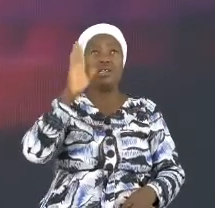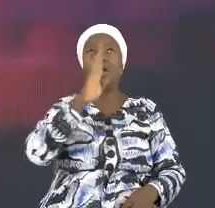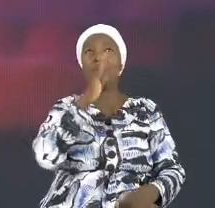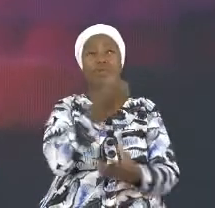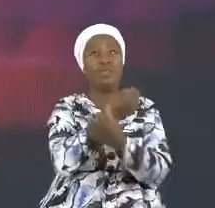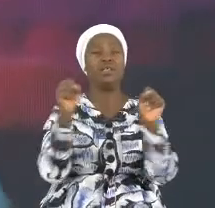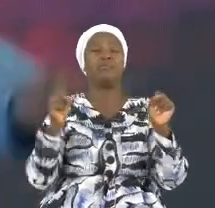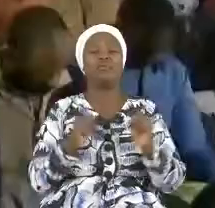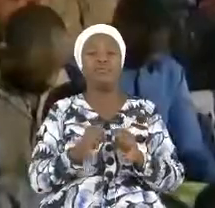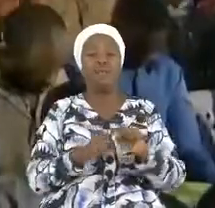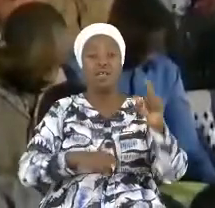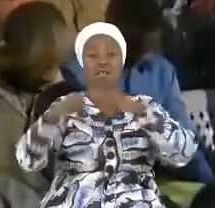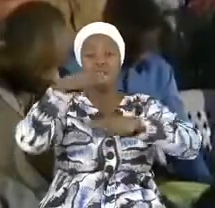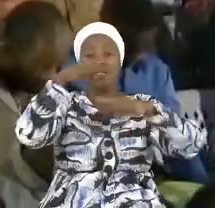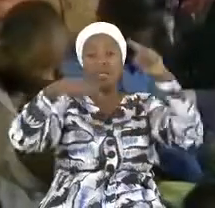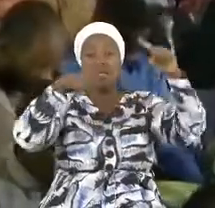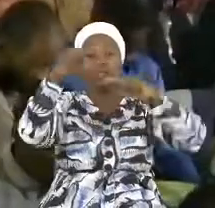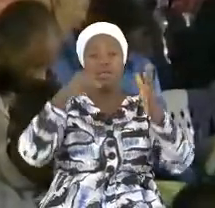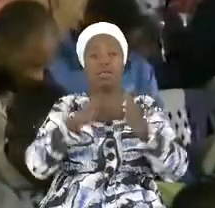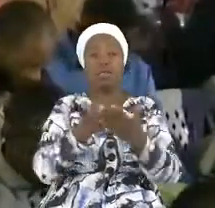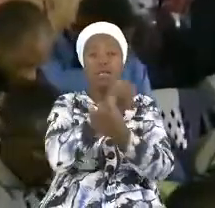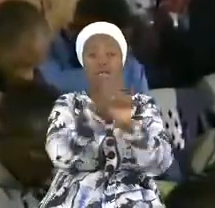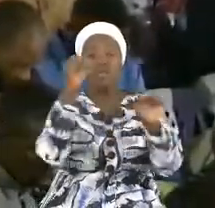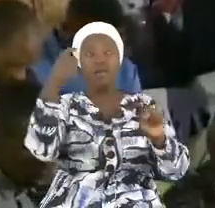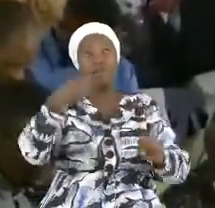say that?